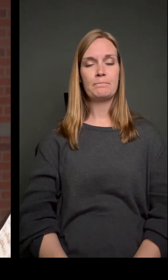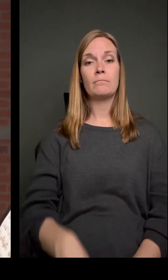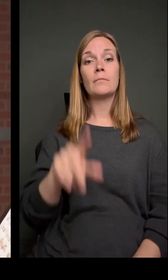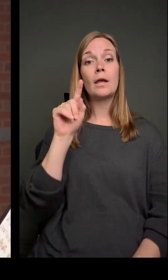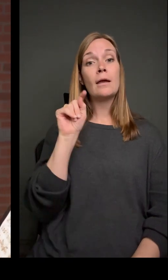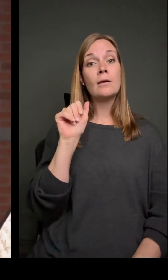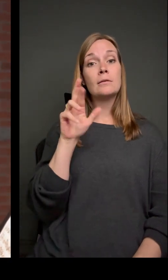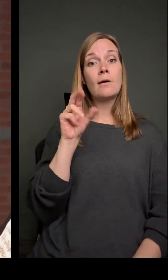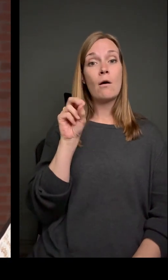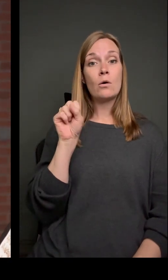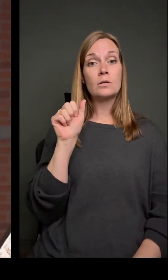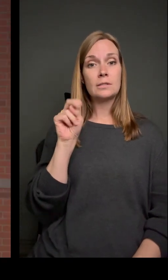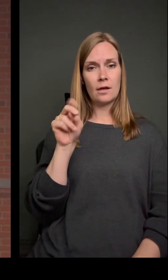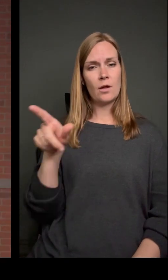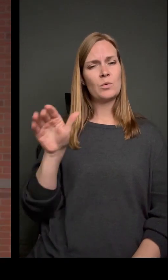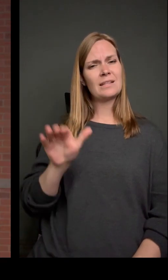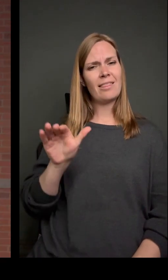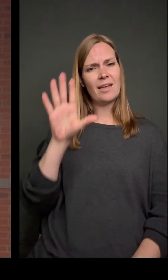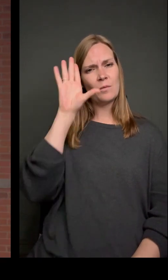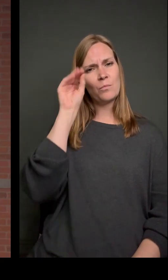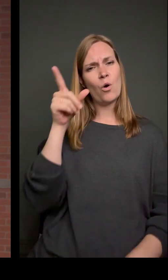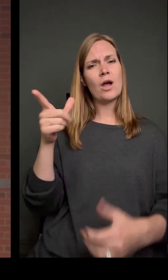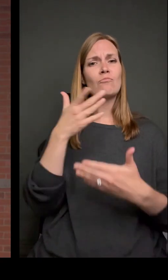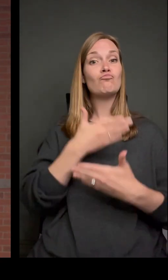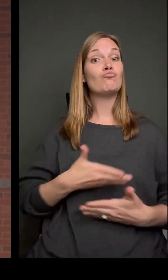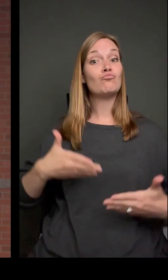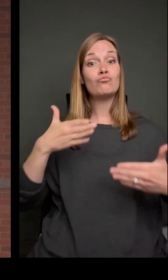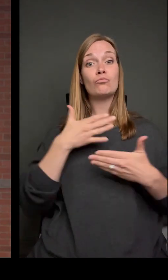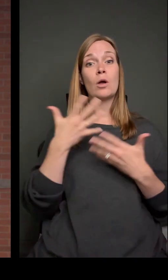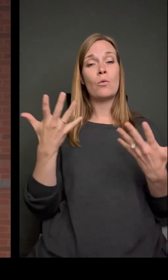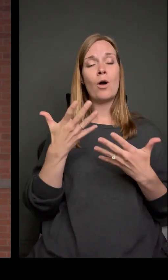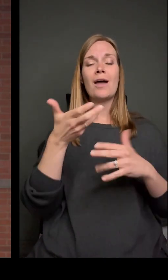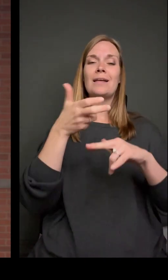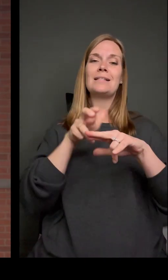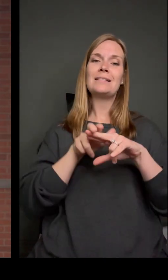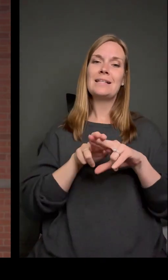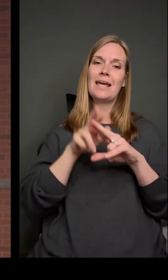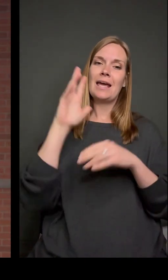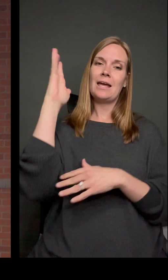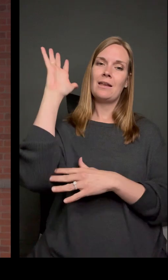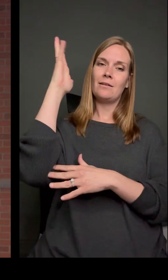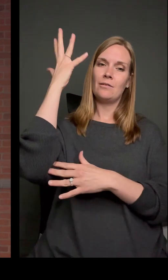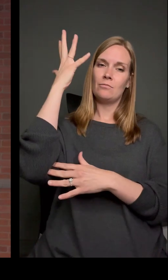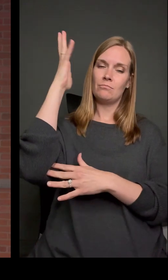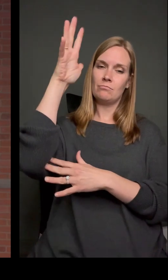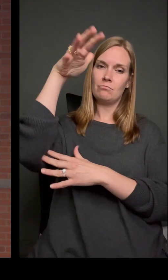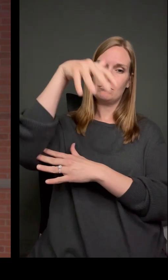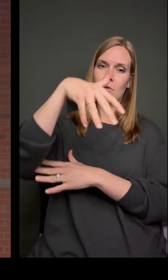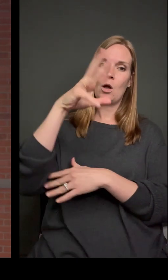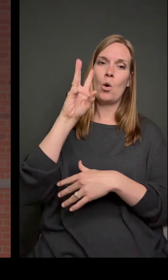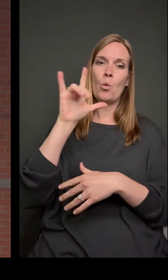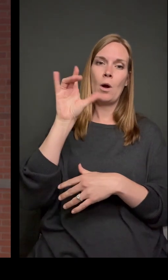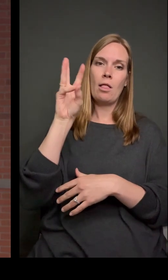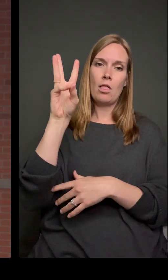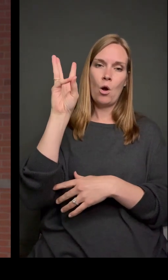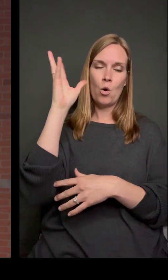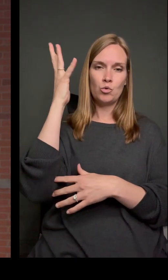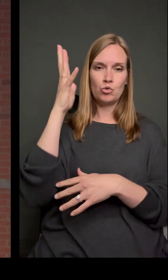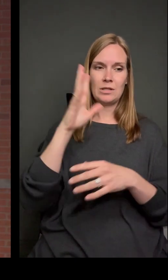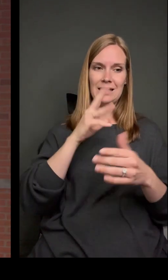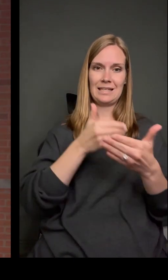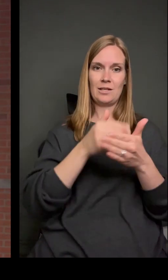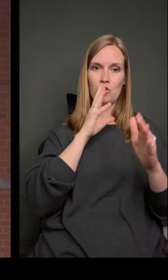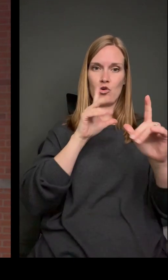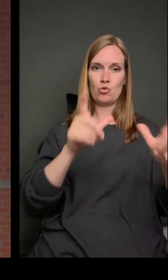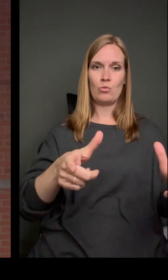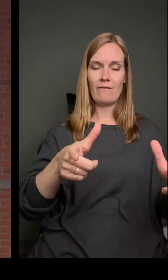When Taro-san was a little boy, he loved nothing more than to sit in the shade of a weeping willow tree on the bank of a river and fish all day long.